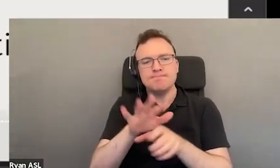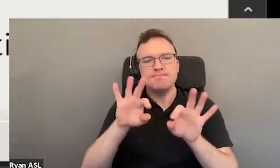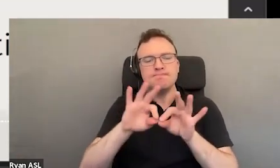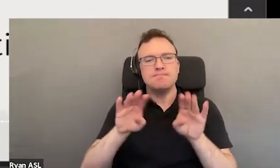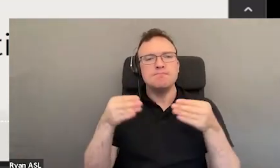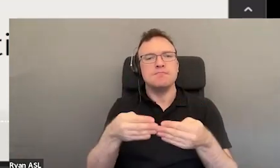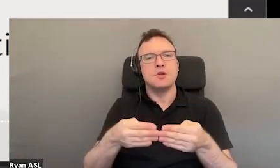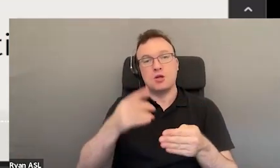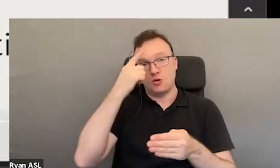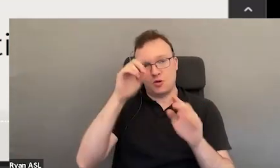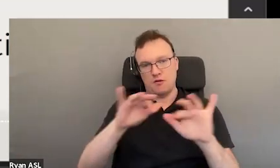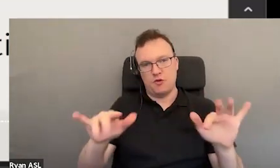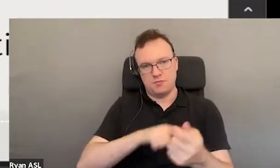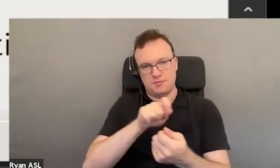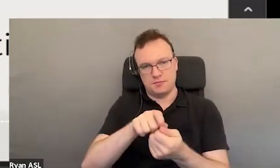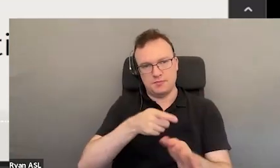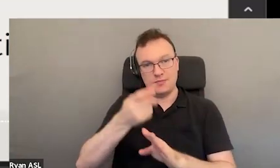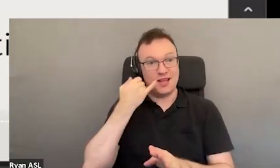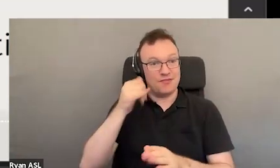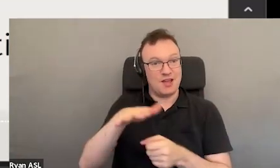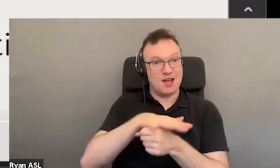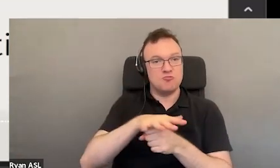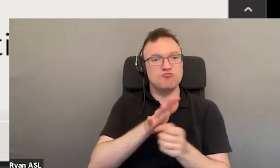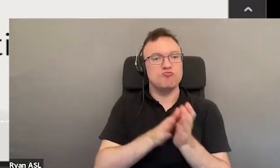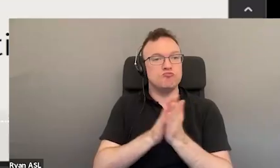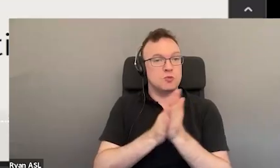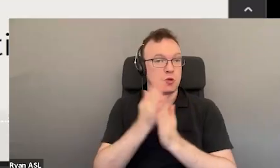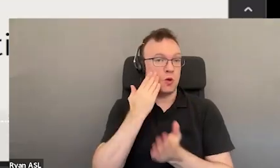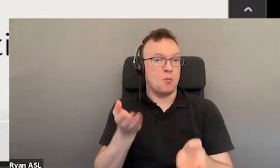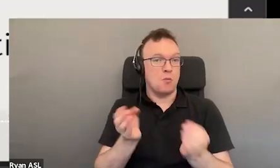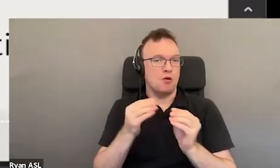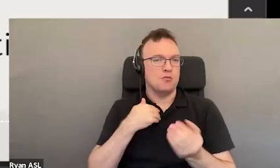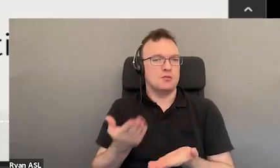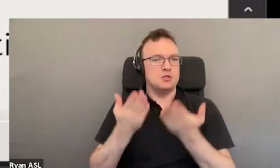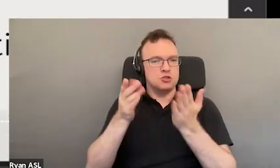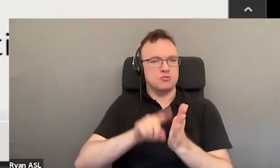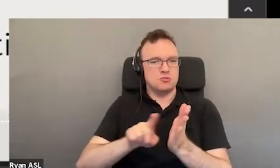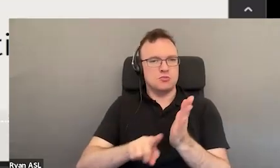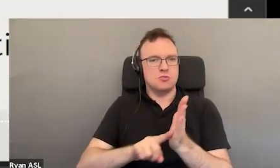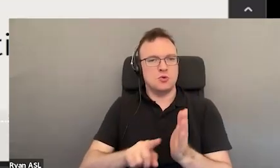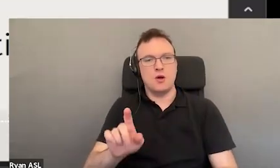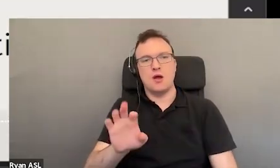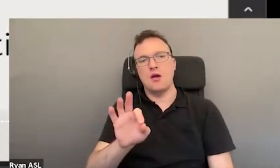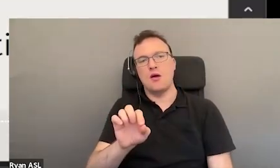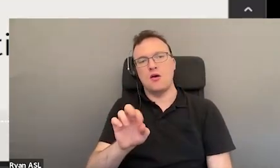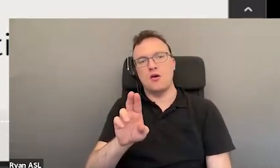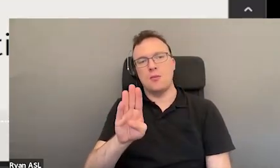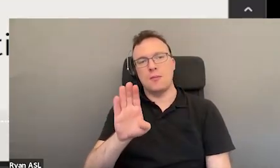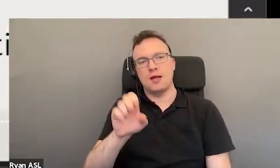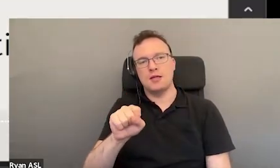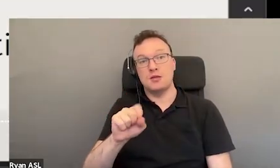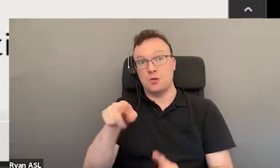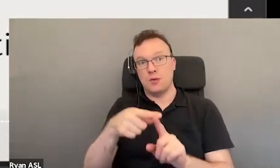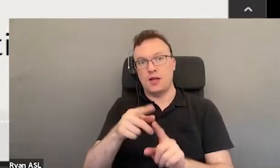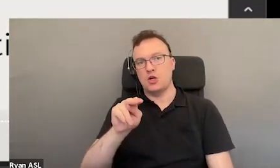in particular. So if that's an area that interests you, I suggest you look it up. That's in Forbes from November 21st.